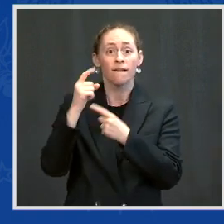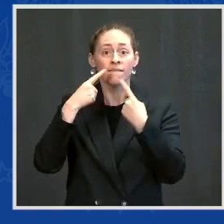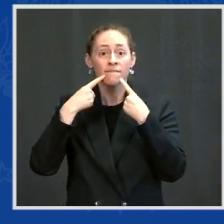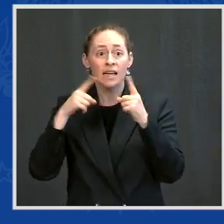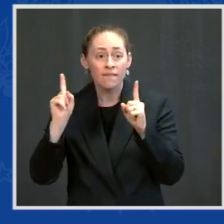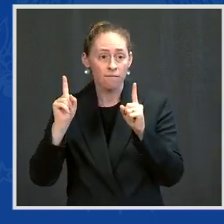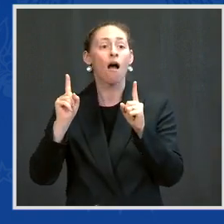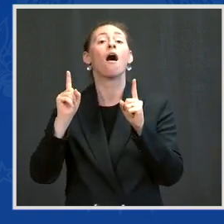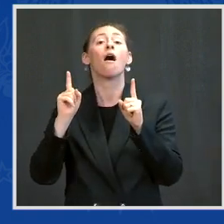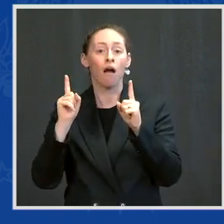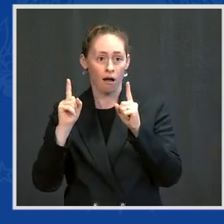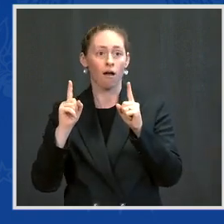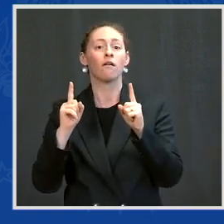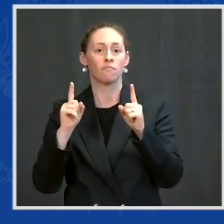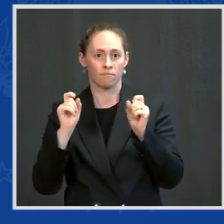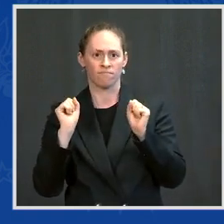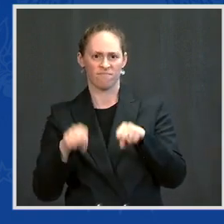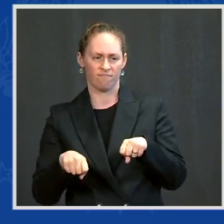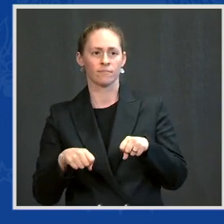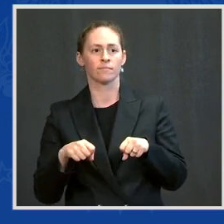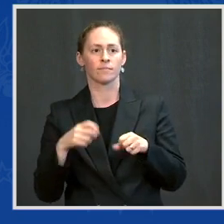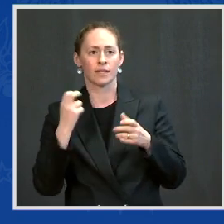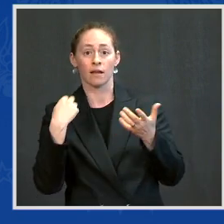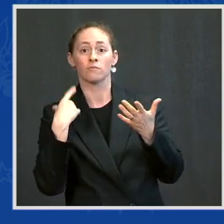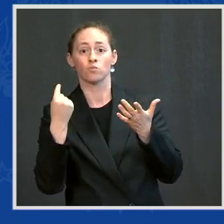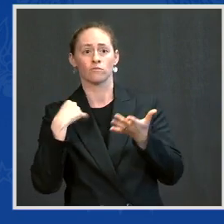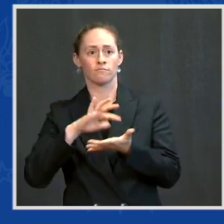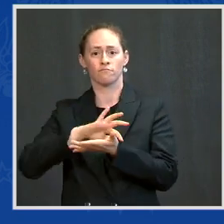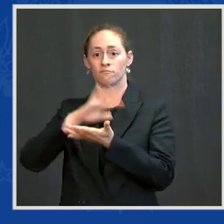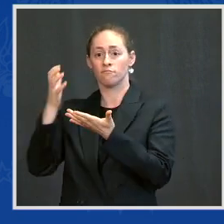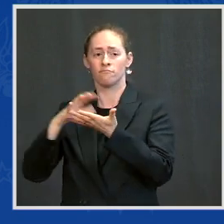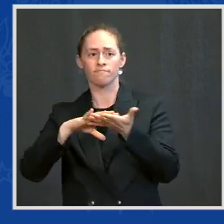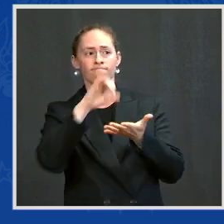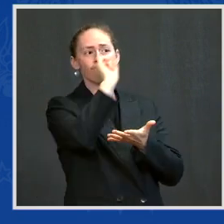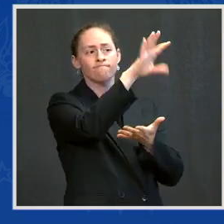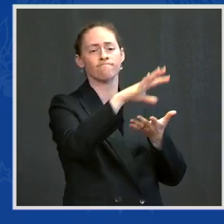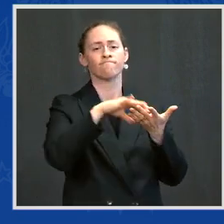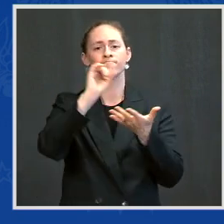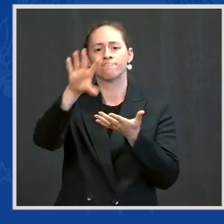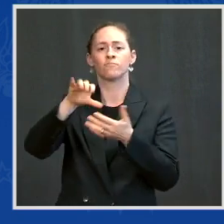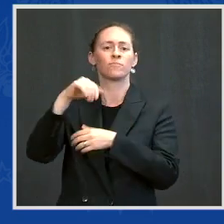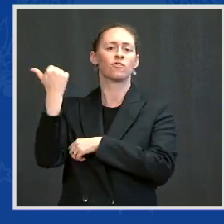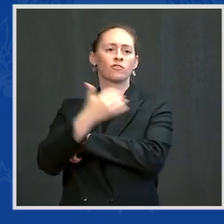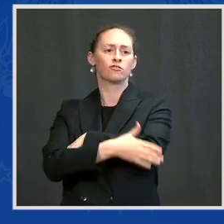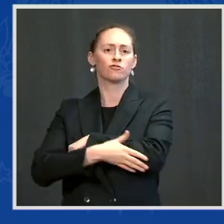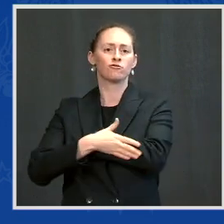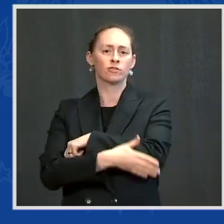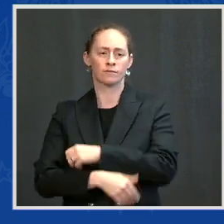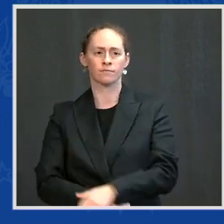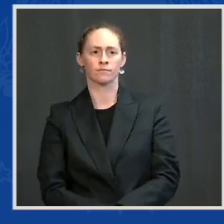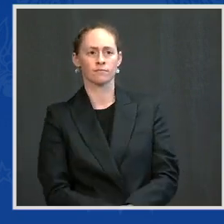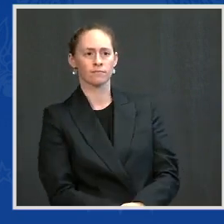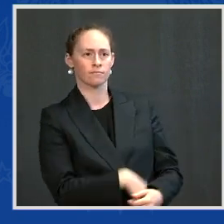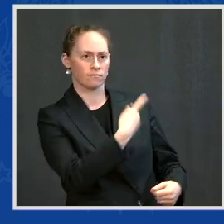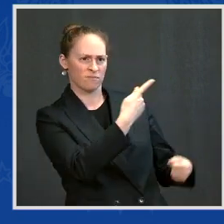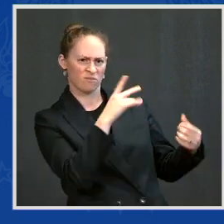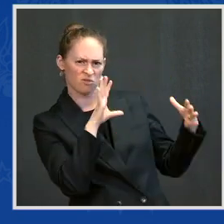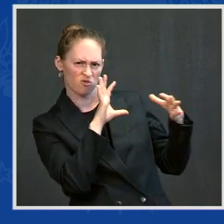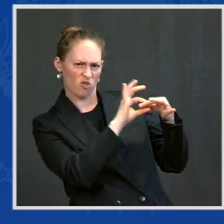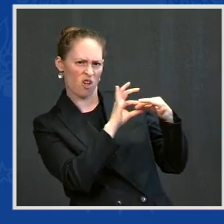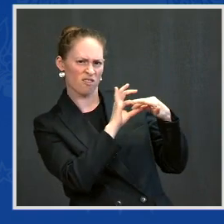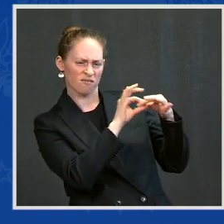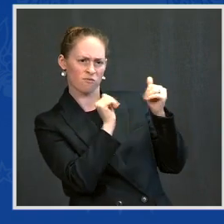global vaccine supplies. We'll strengthen our ability to fight the pandemic and respond to future biological